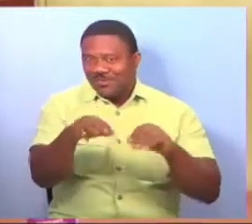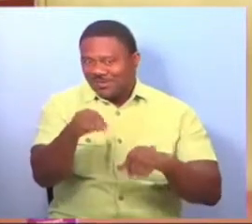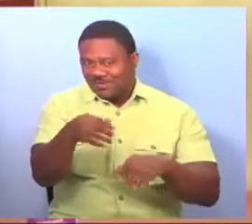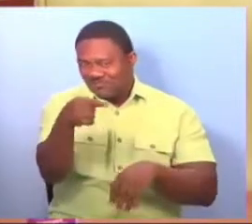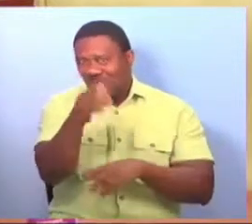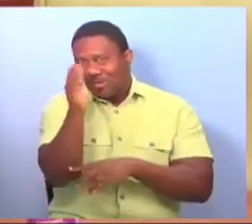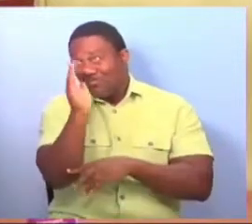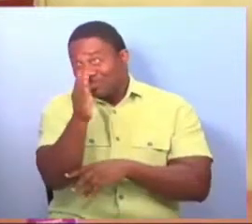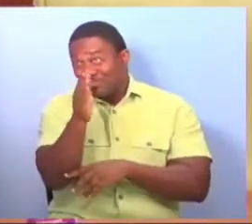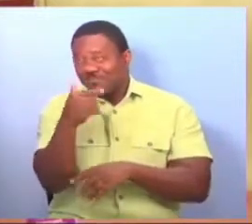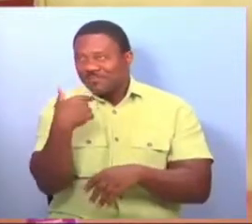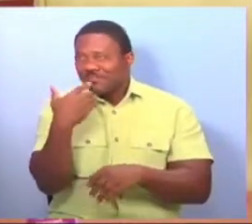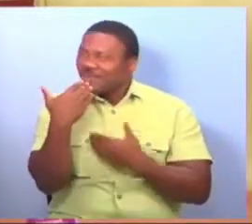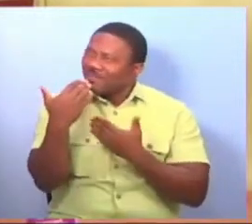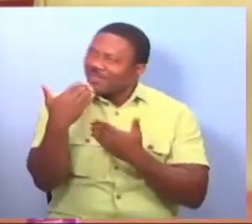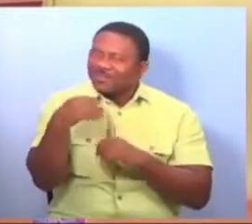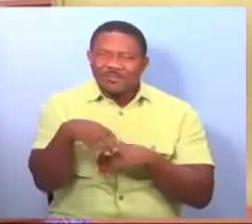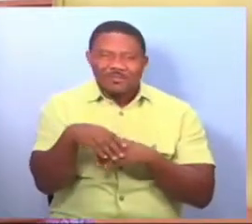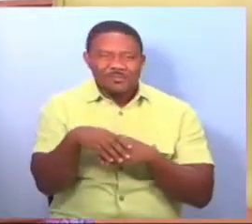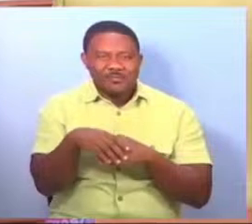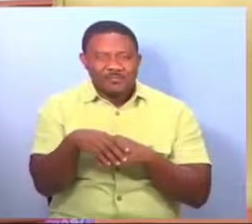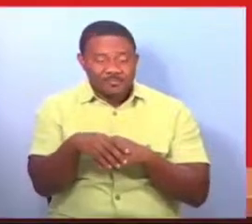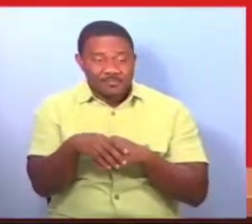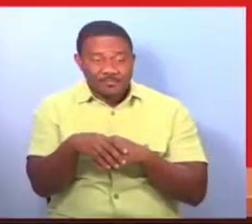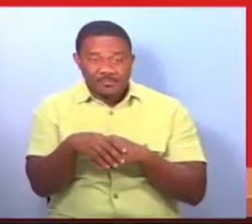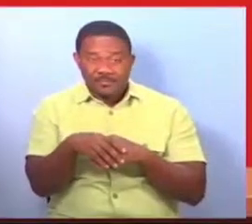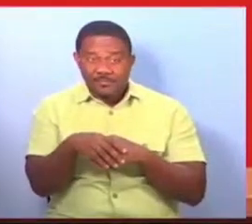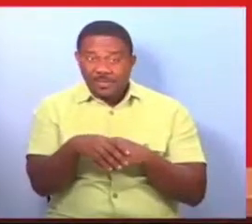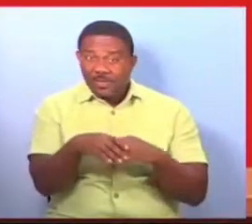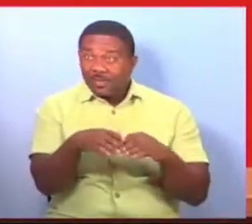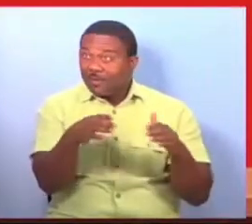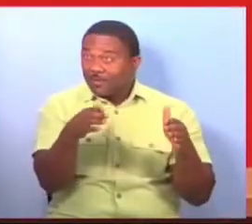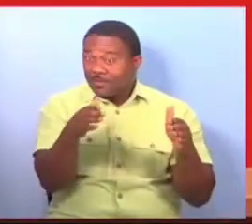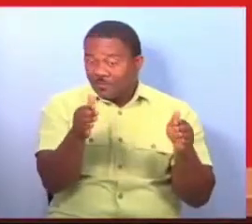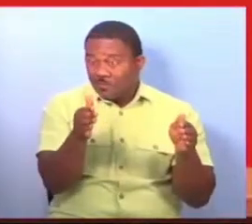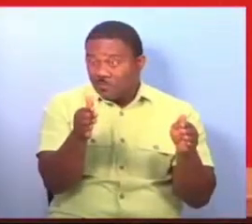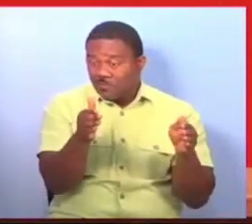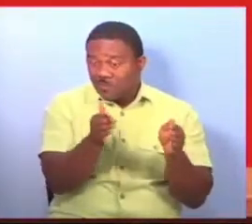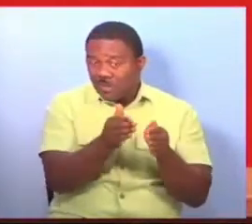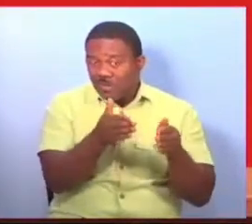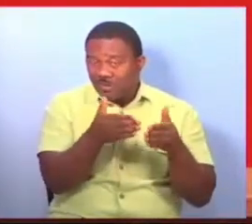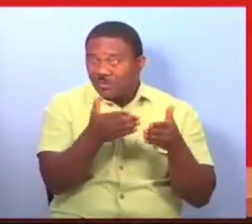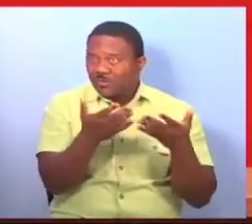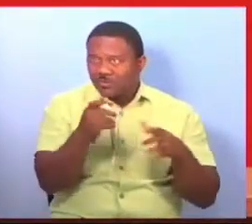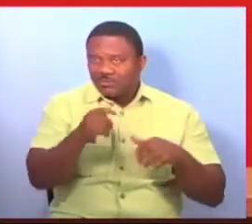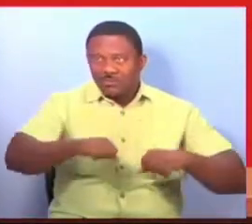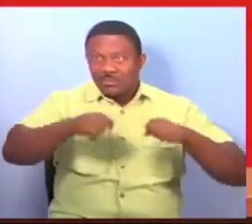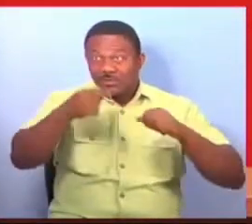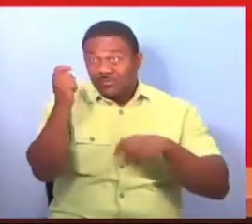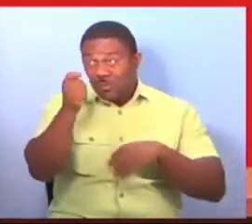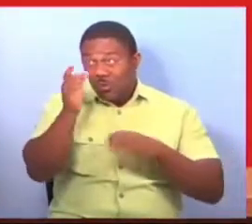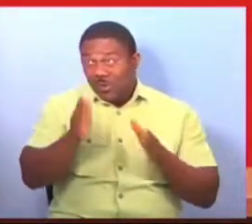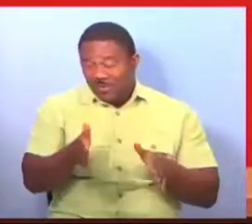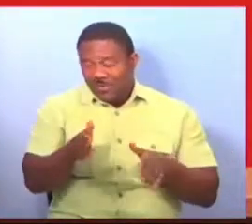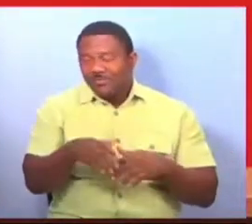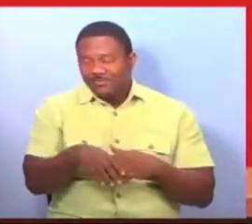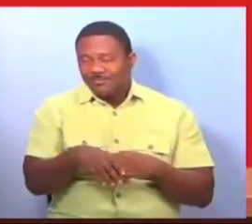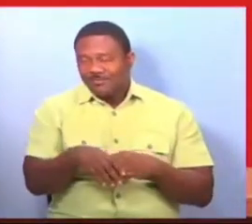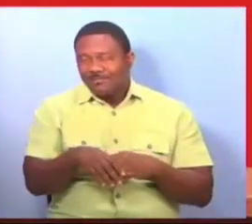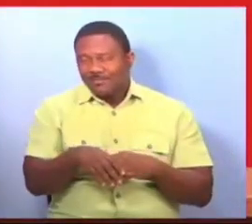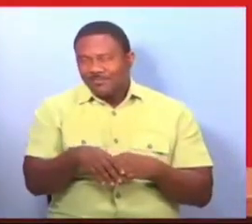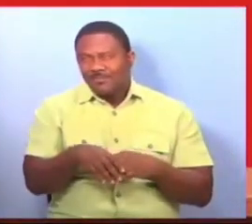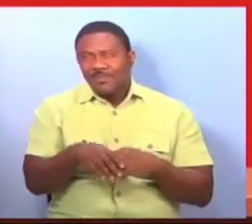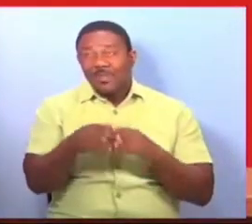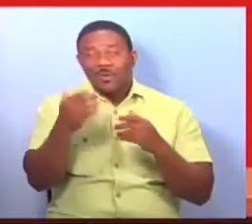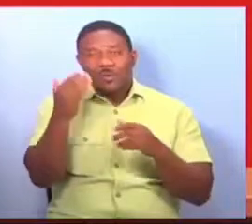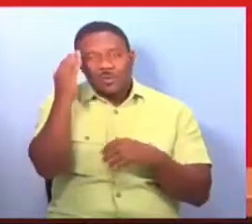the statement ably made by the Minority Chief Whip. Normally in this House, Mr. Speaker,